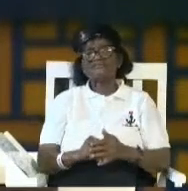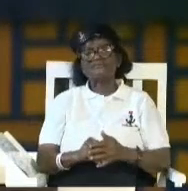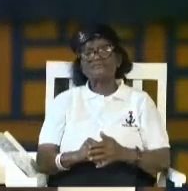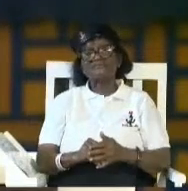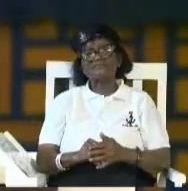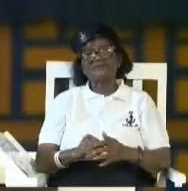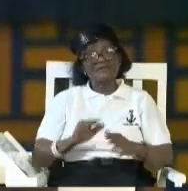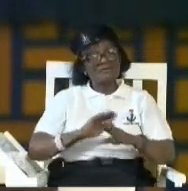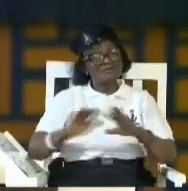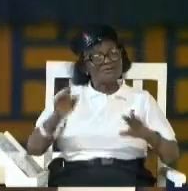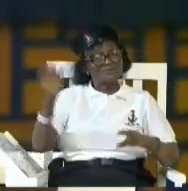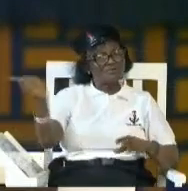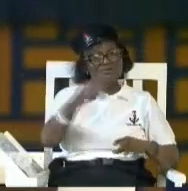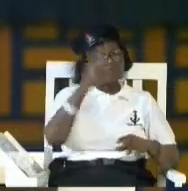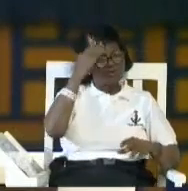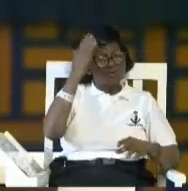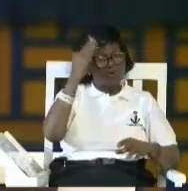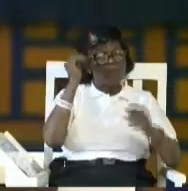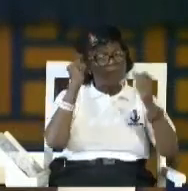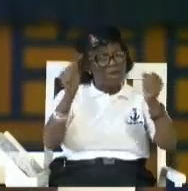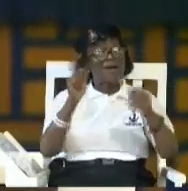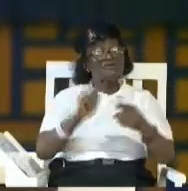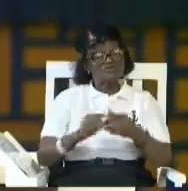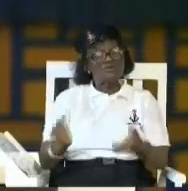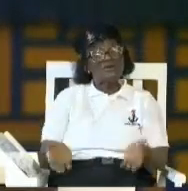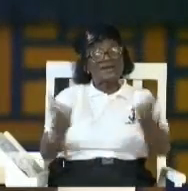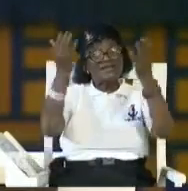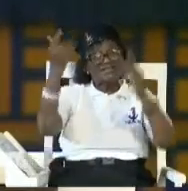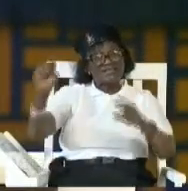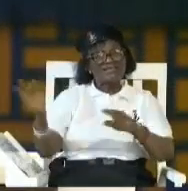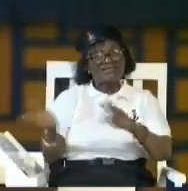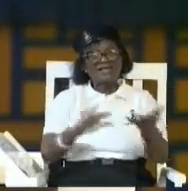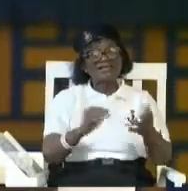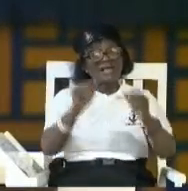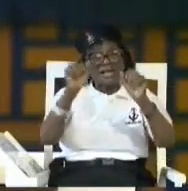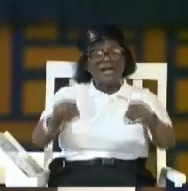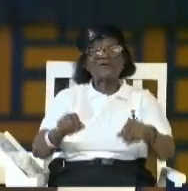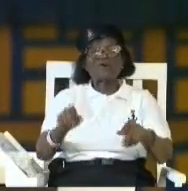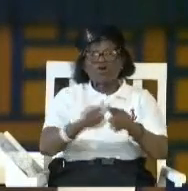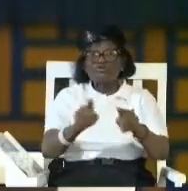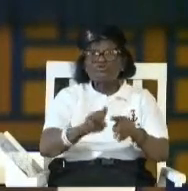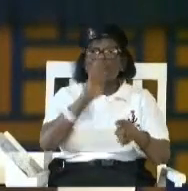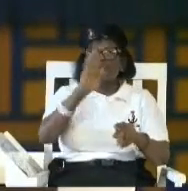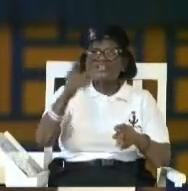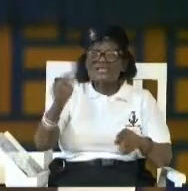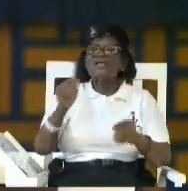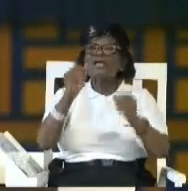Don't you know that the power to raise the dead can also be the power to kill?